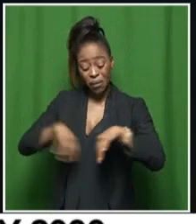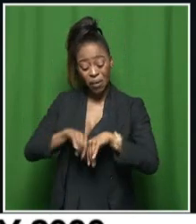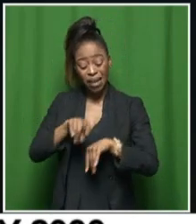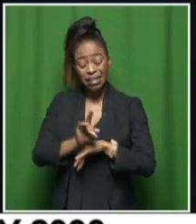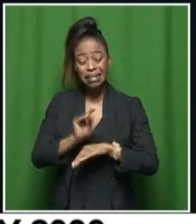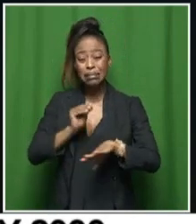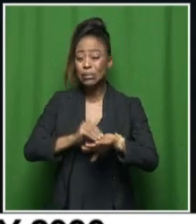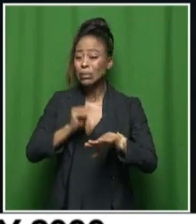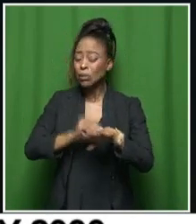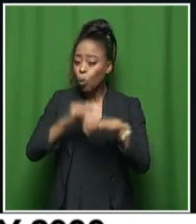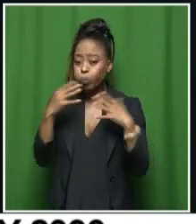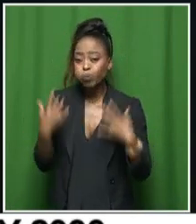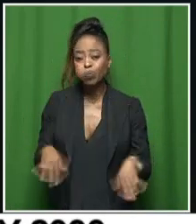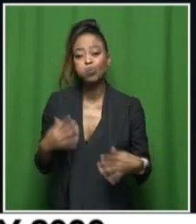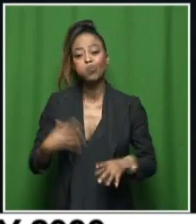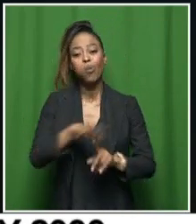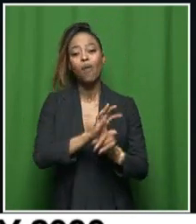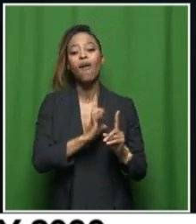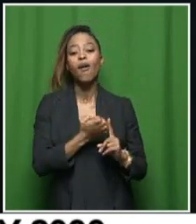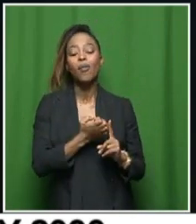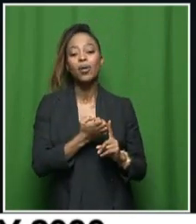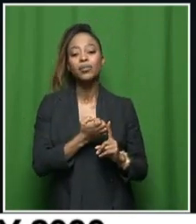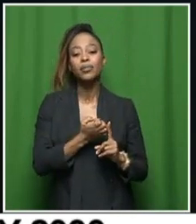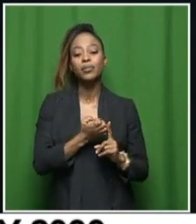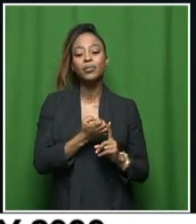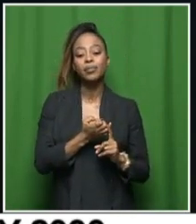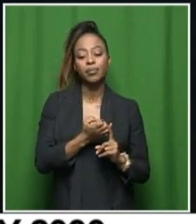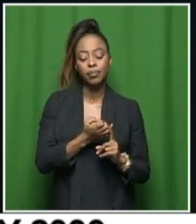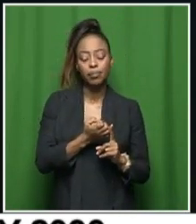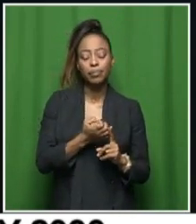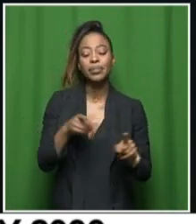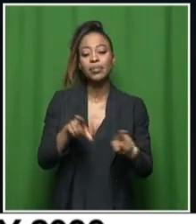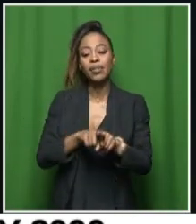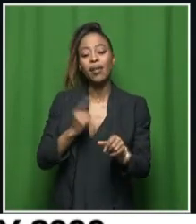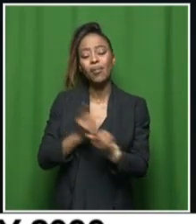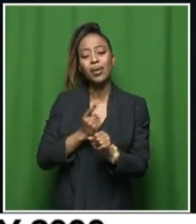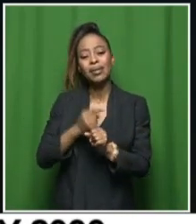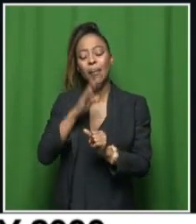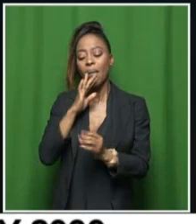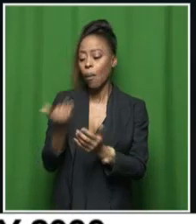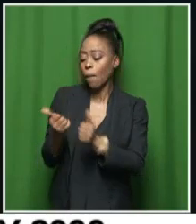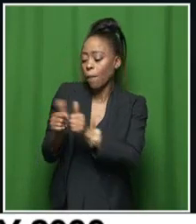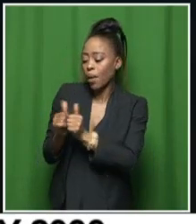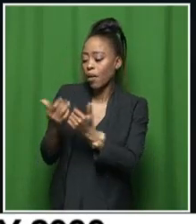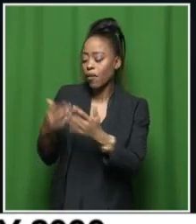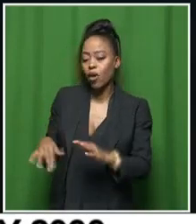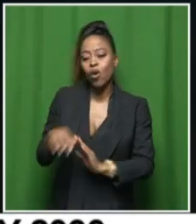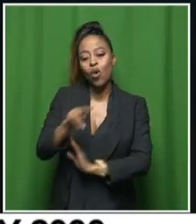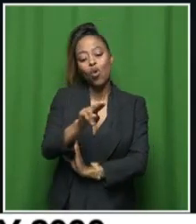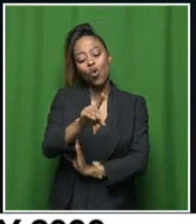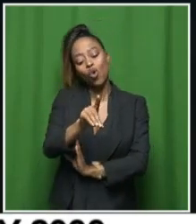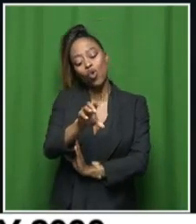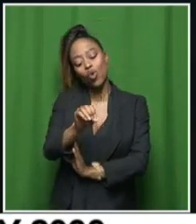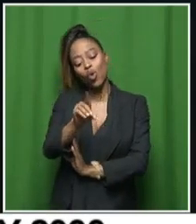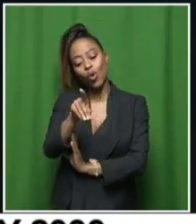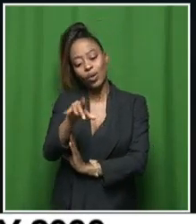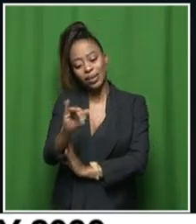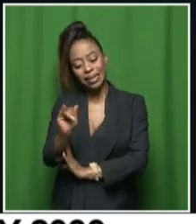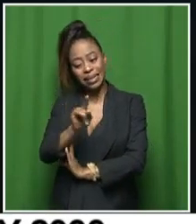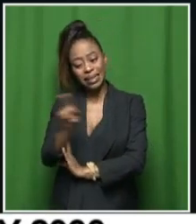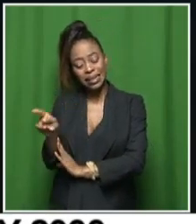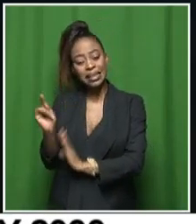problem to the environment going into landfill. And so we have partnered with Kudoti, which is a